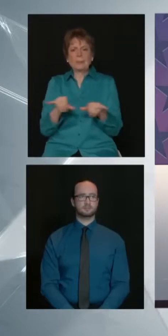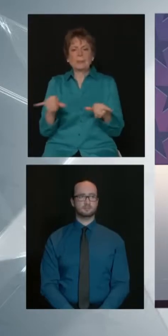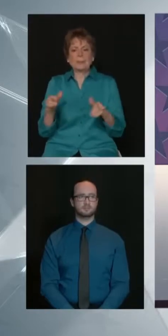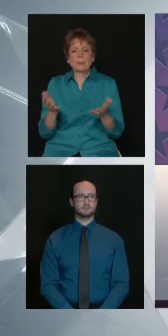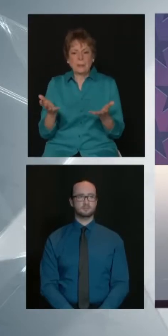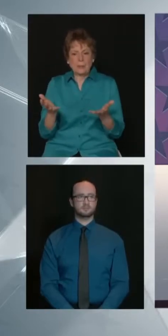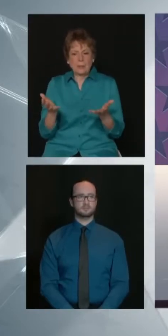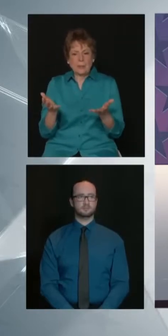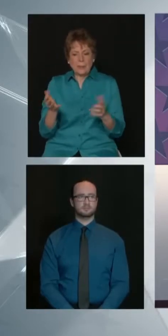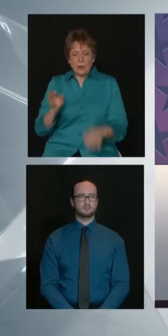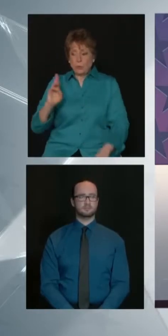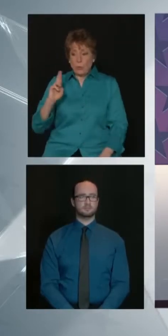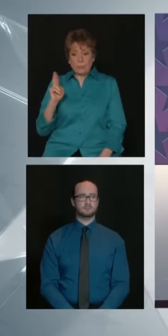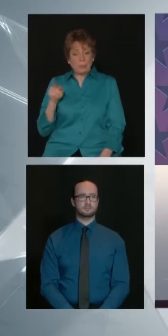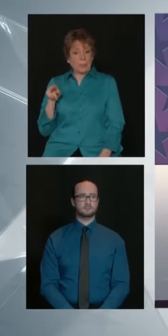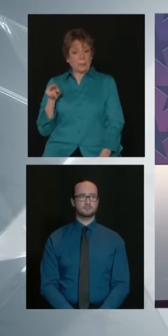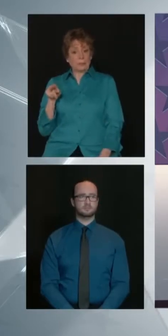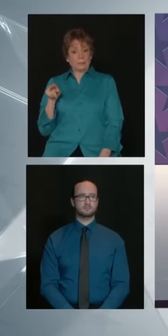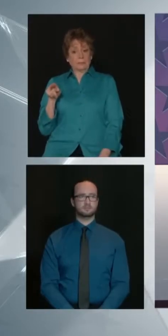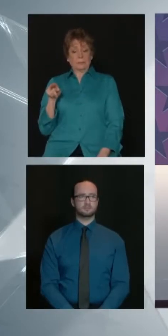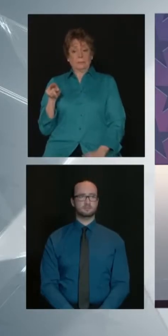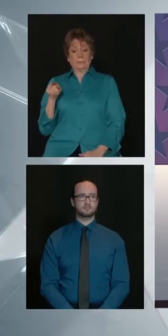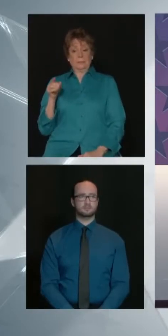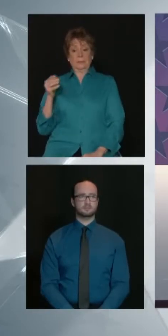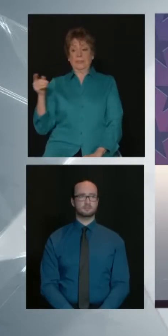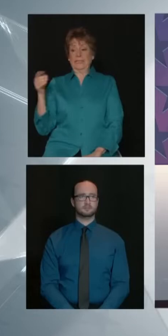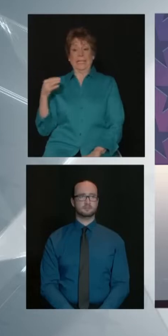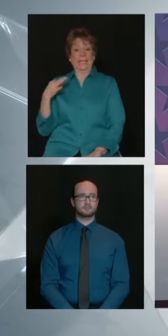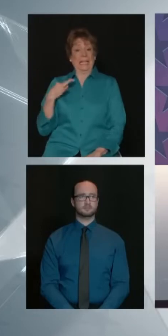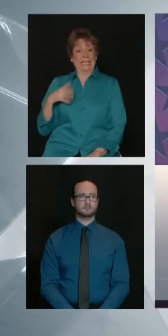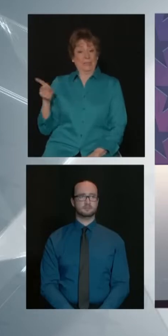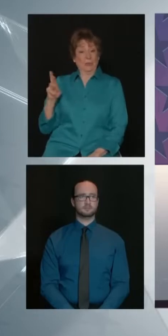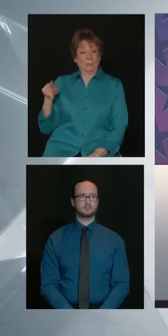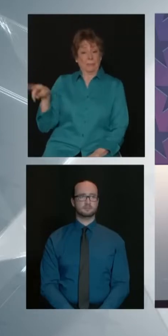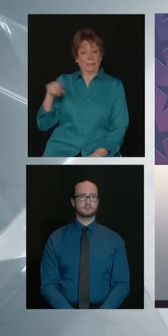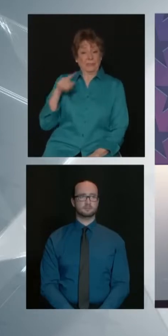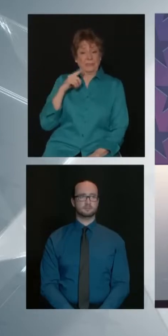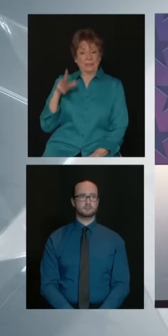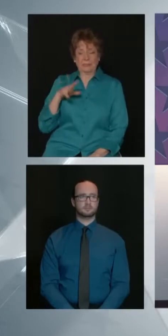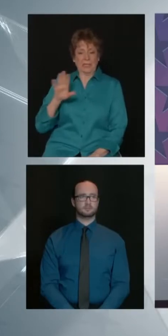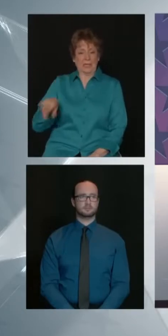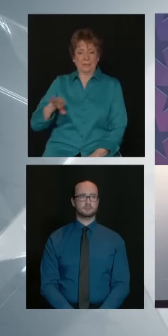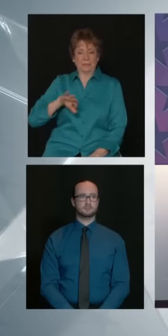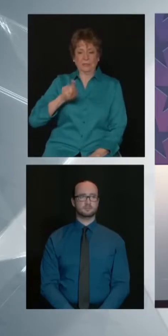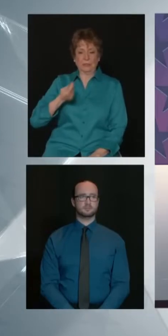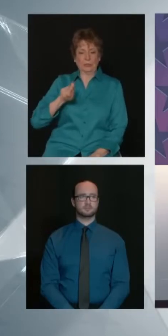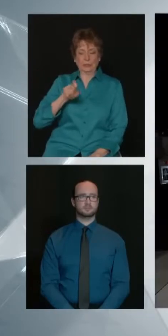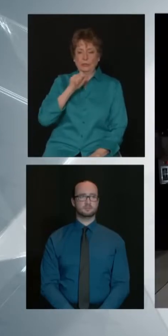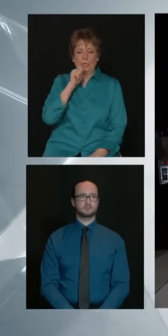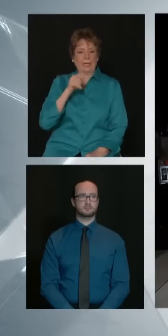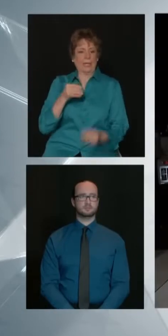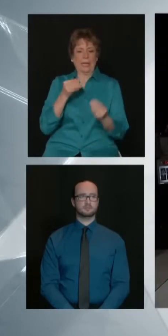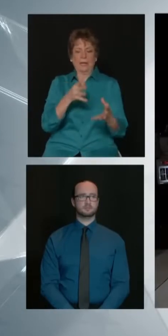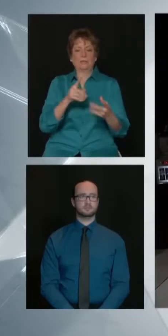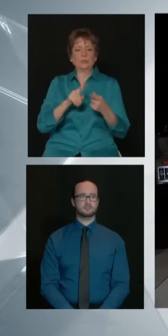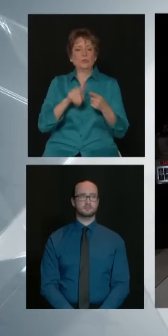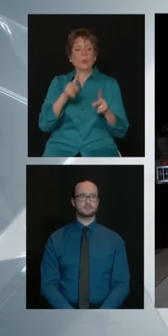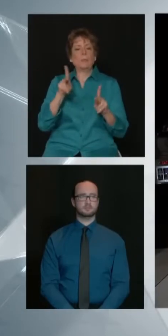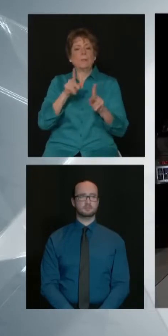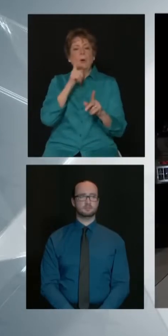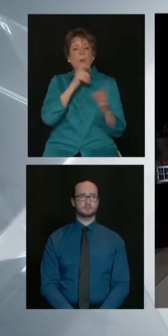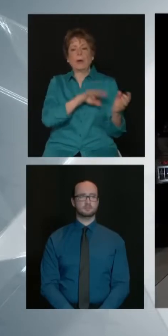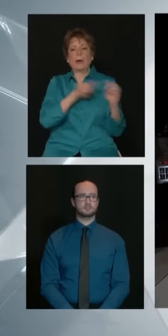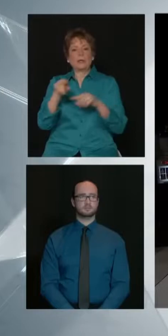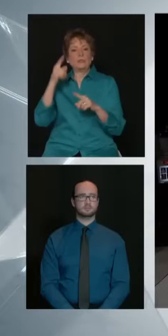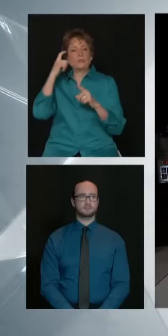hand, he said he would never offer citizenship to dreamers. I think it's mean and it's fundamentally un-American.